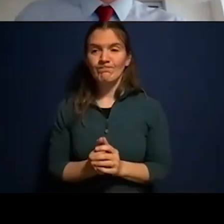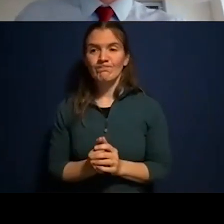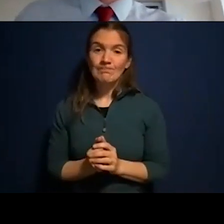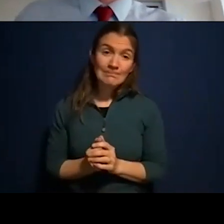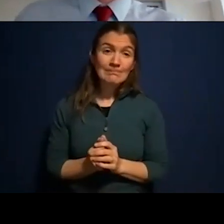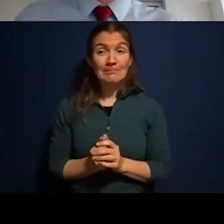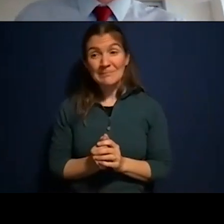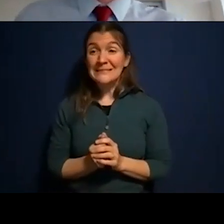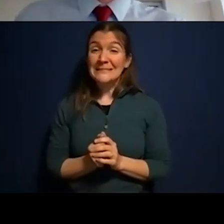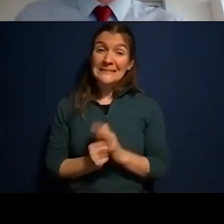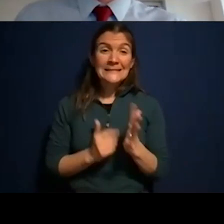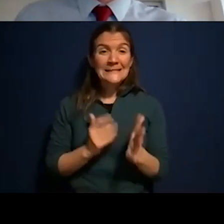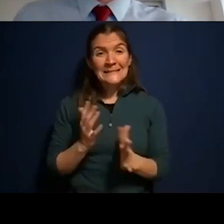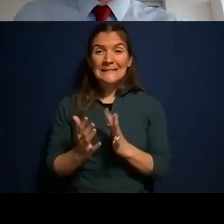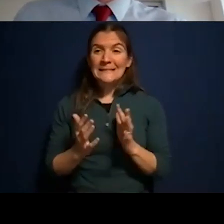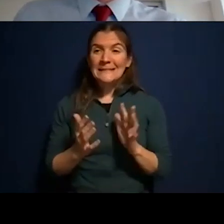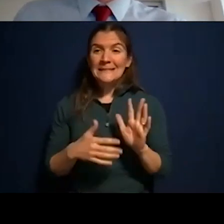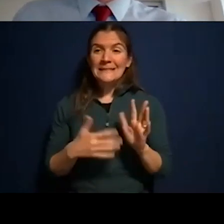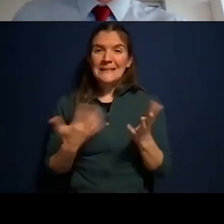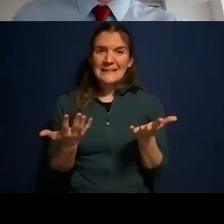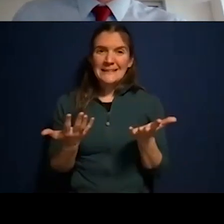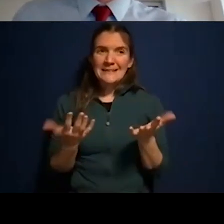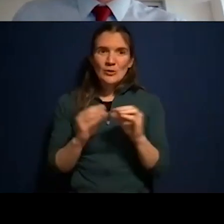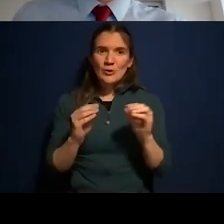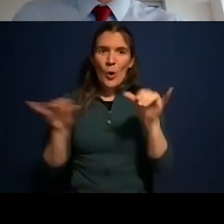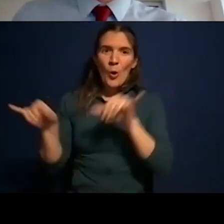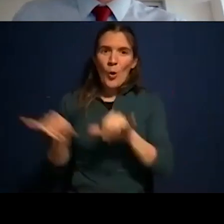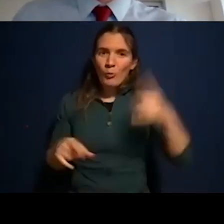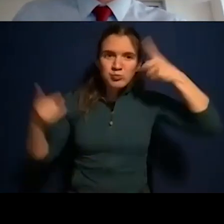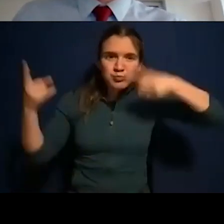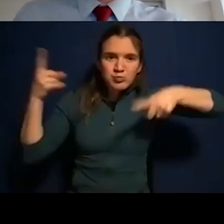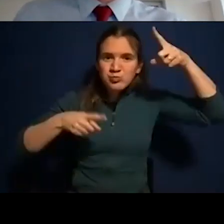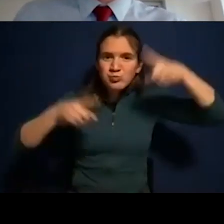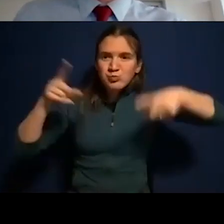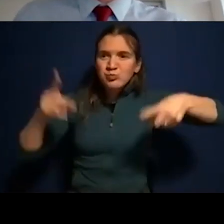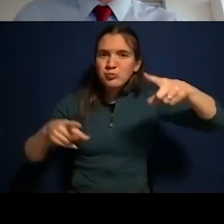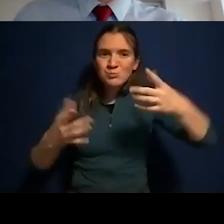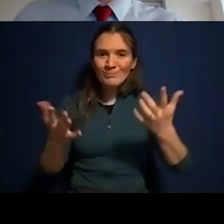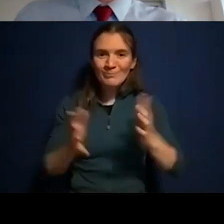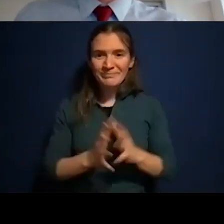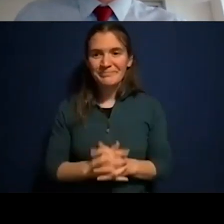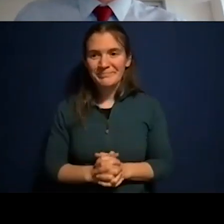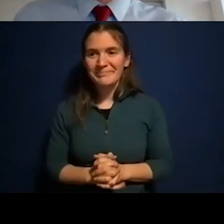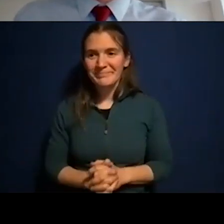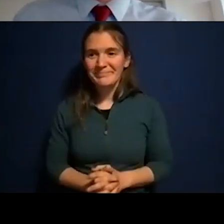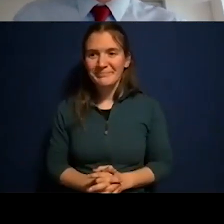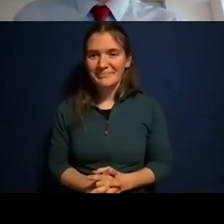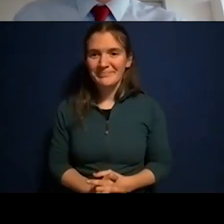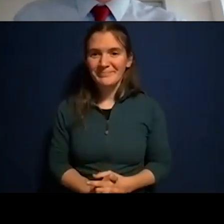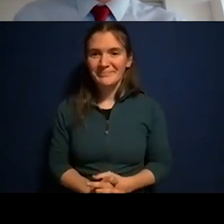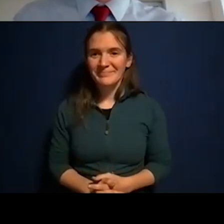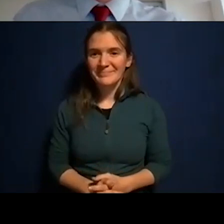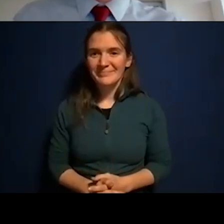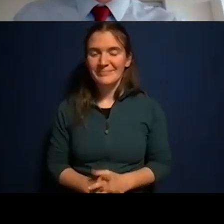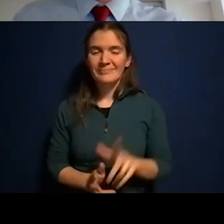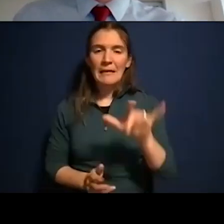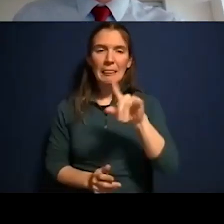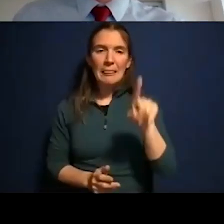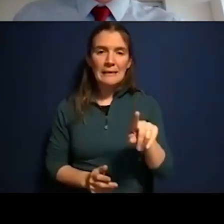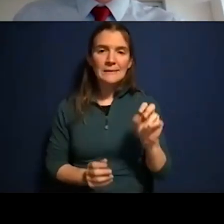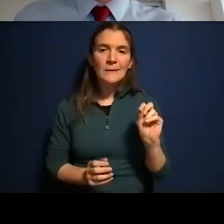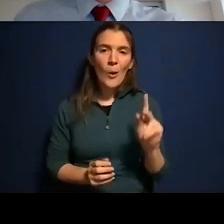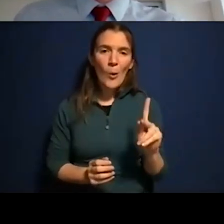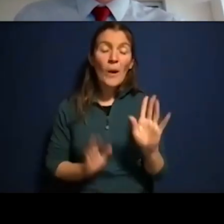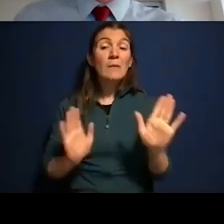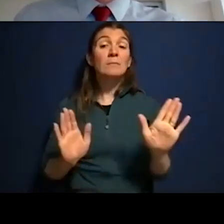It's pretty hard to find a common ground with that kind of idea. All right. Well,